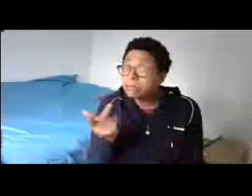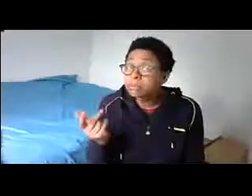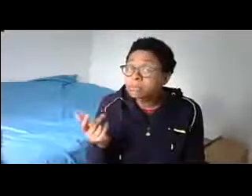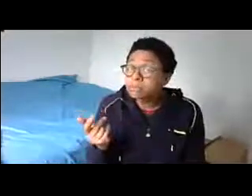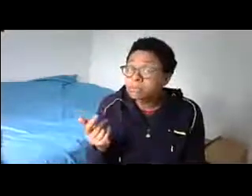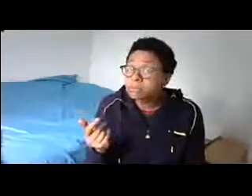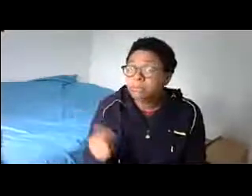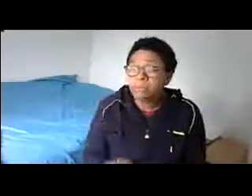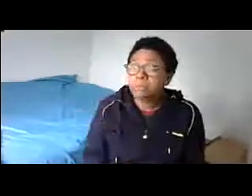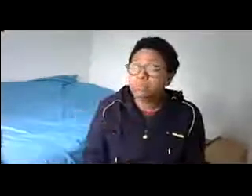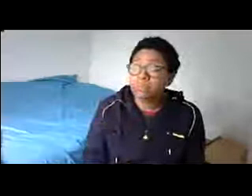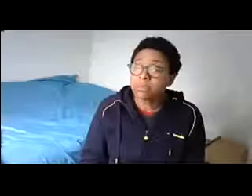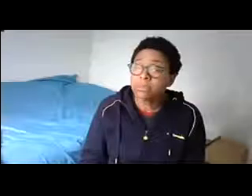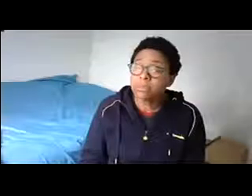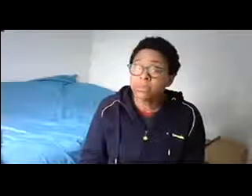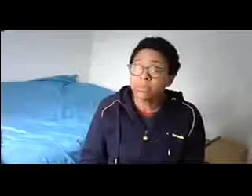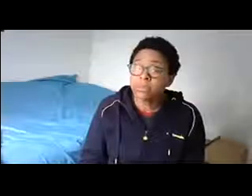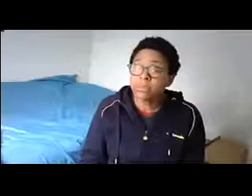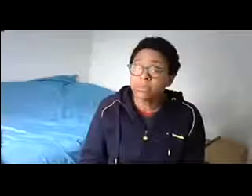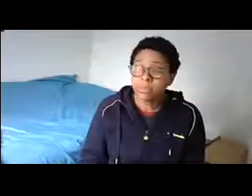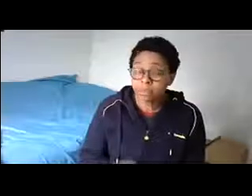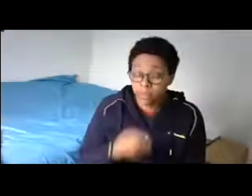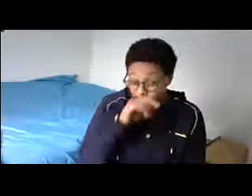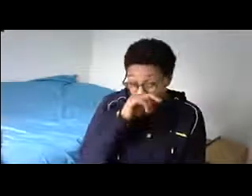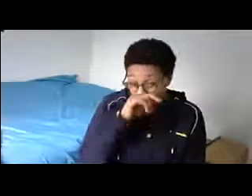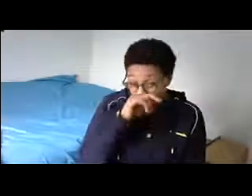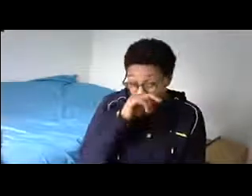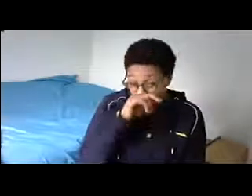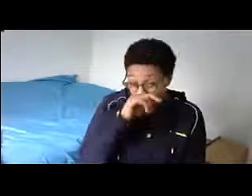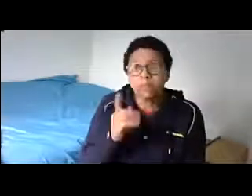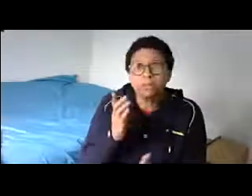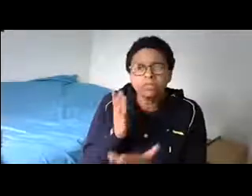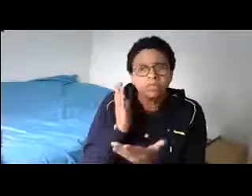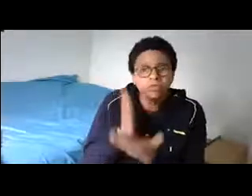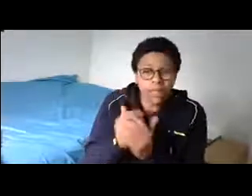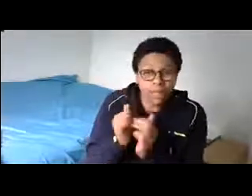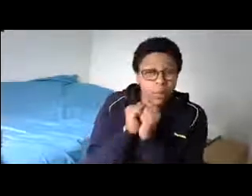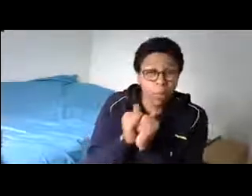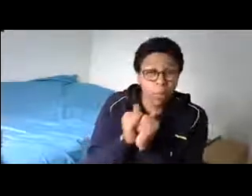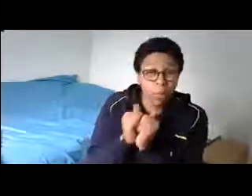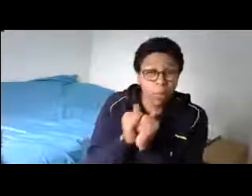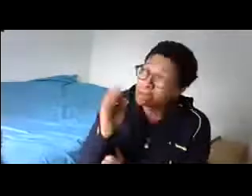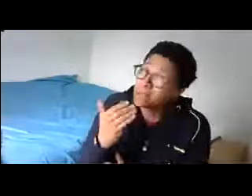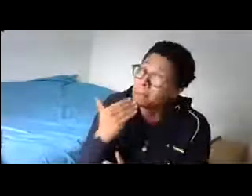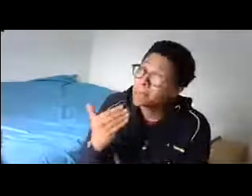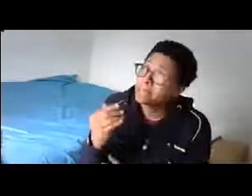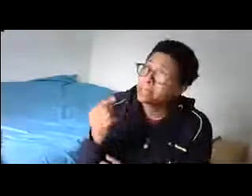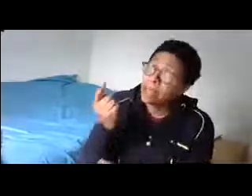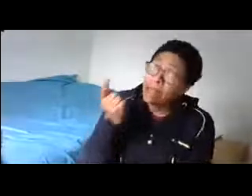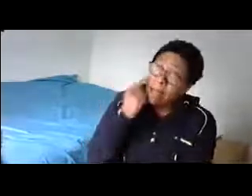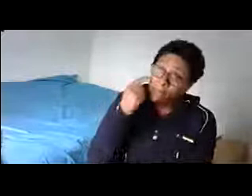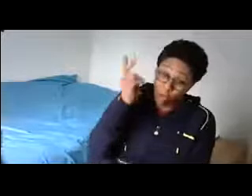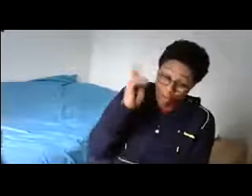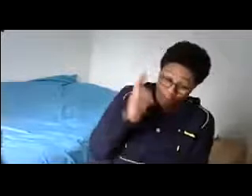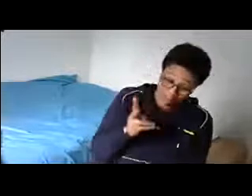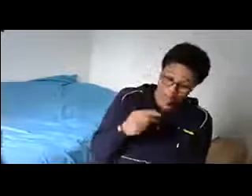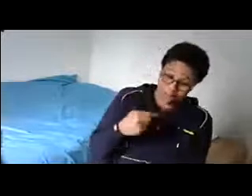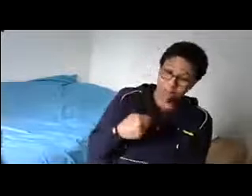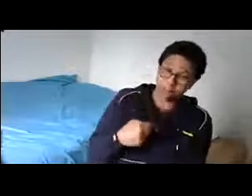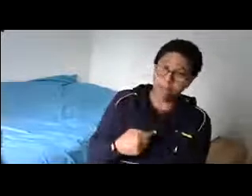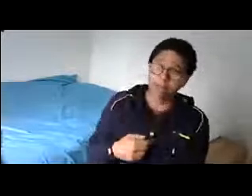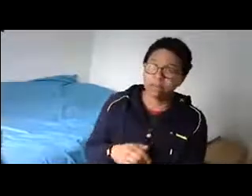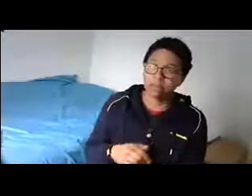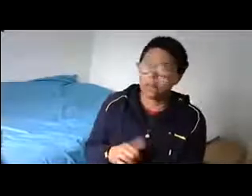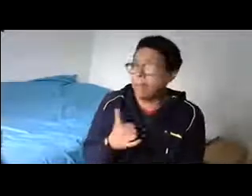altogether, and so on. So it's worth kind of asking them to do it as like maybe a hardship thing.